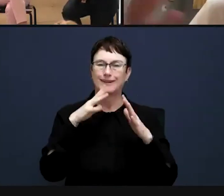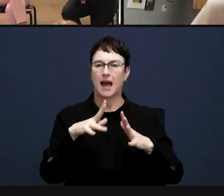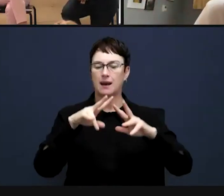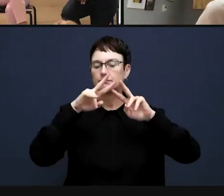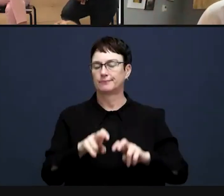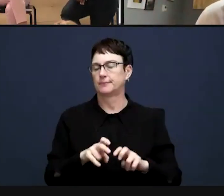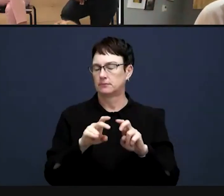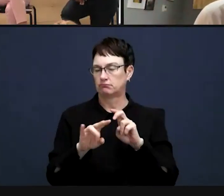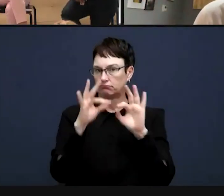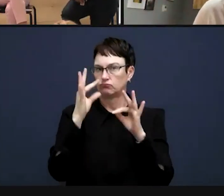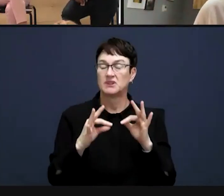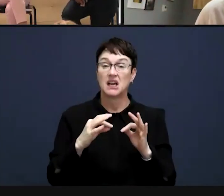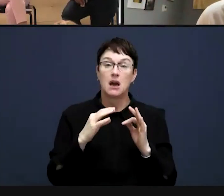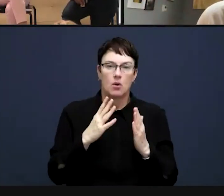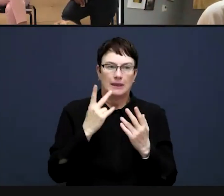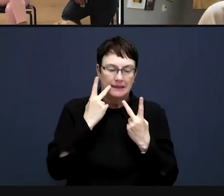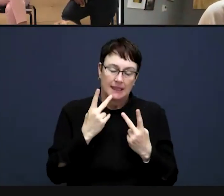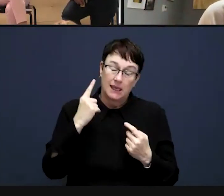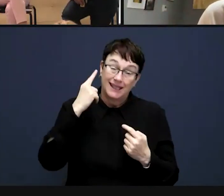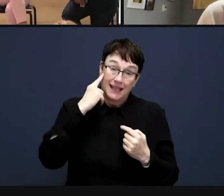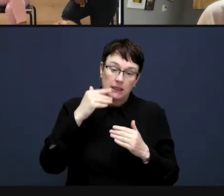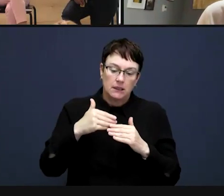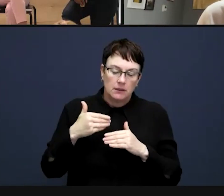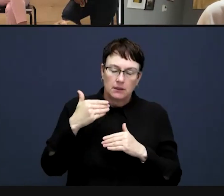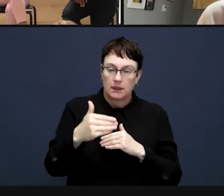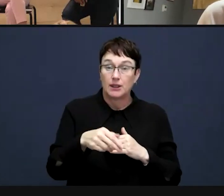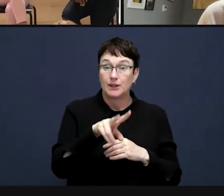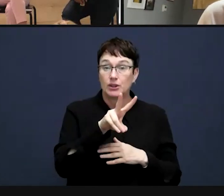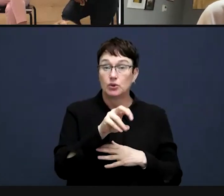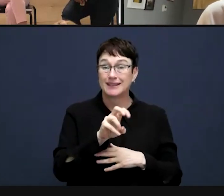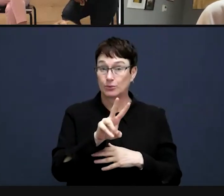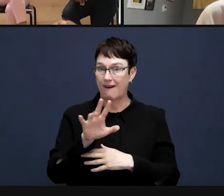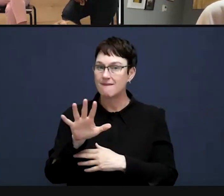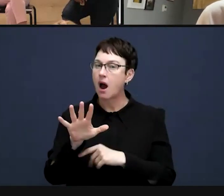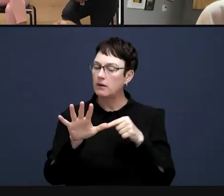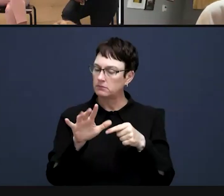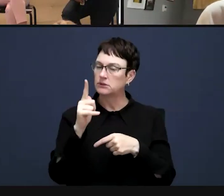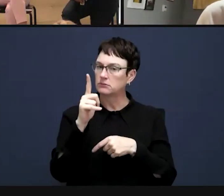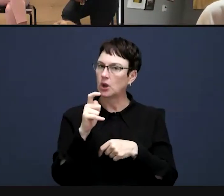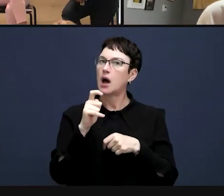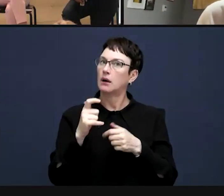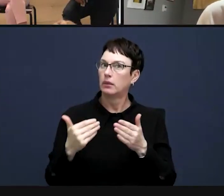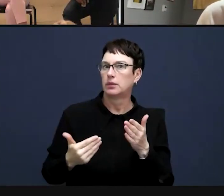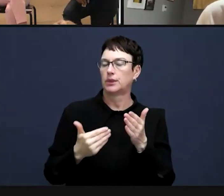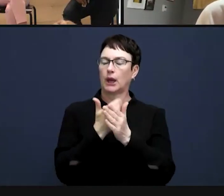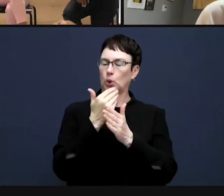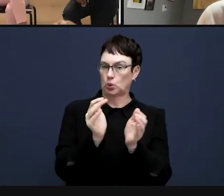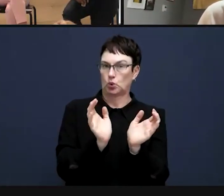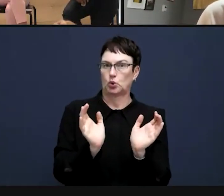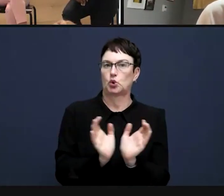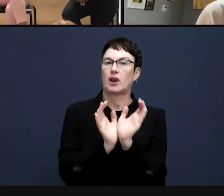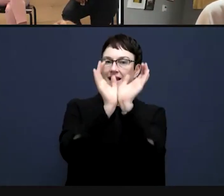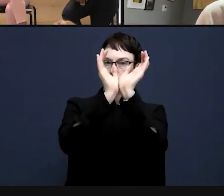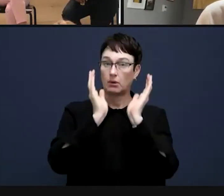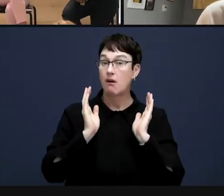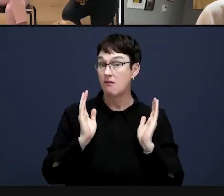certificates rising in early 2025. Yeah, and it's kind of more professional education. So start